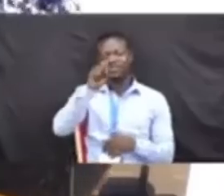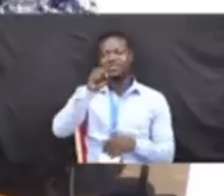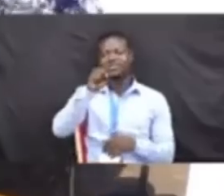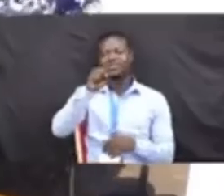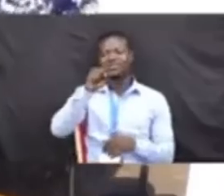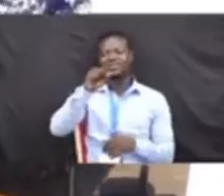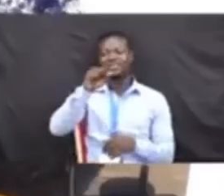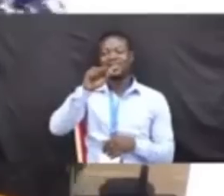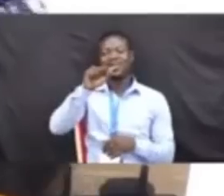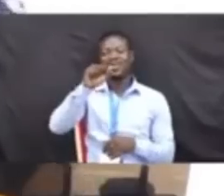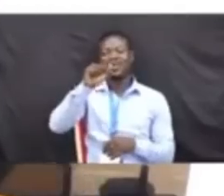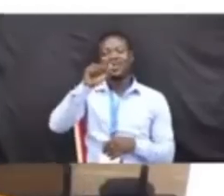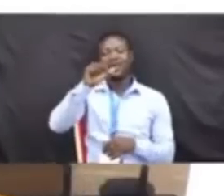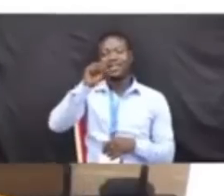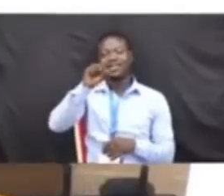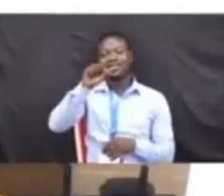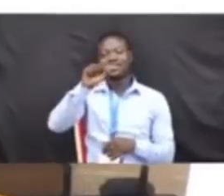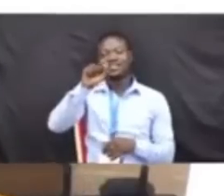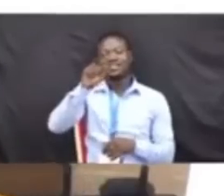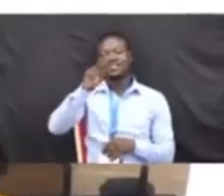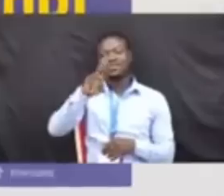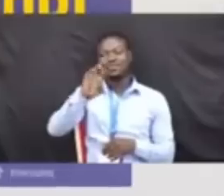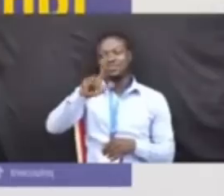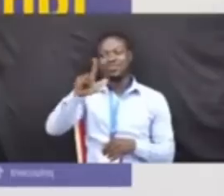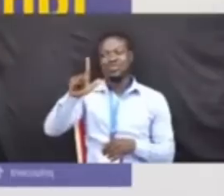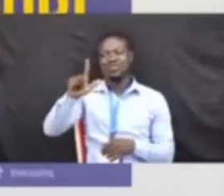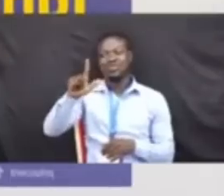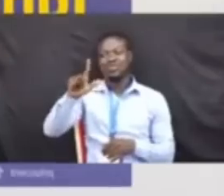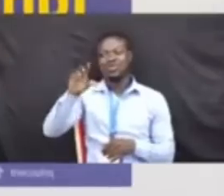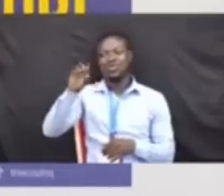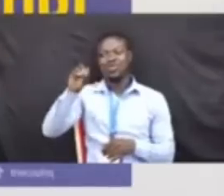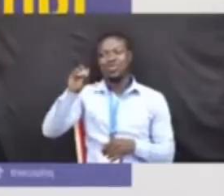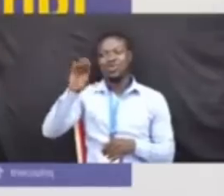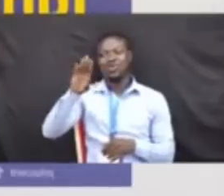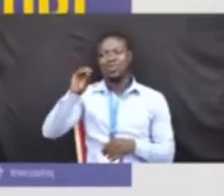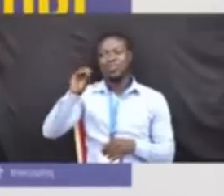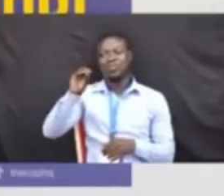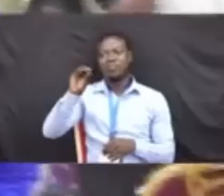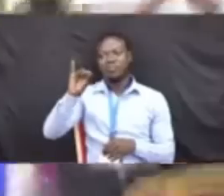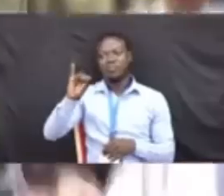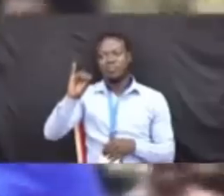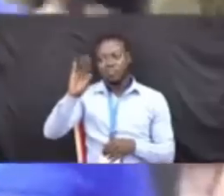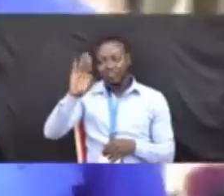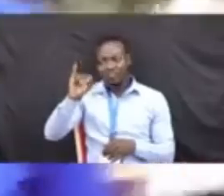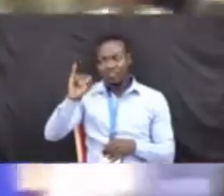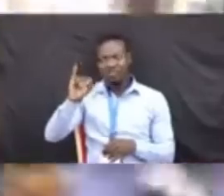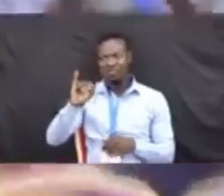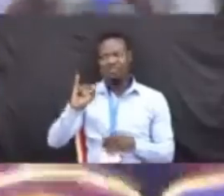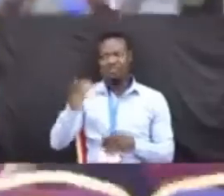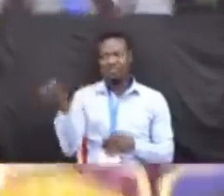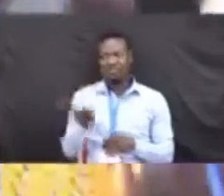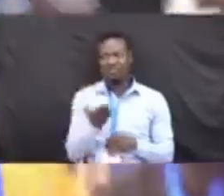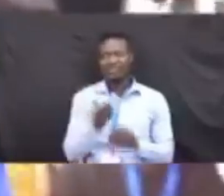The General Secretary elect of the Church of Pentecost and this General Council meeting, and Pastor Obuobi.